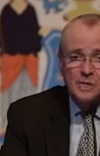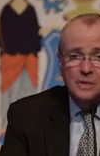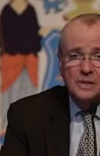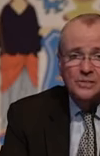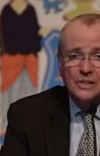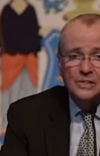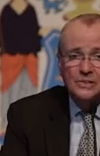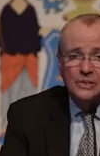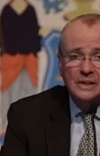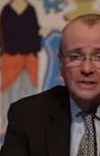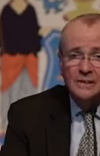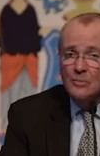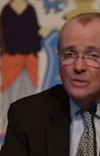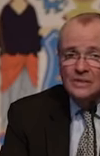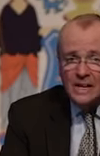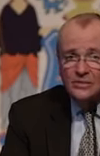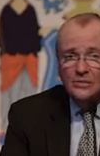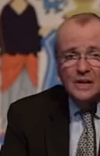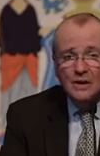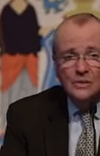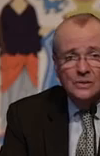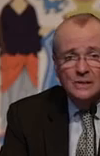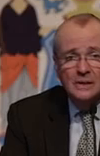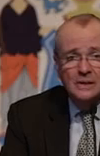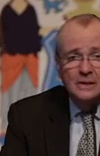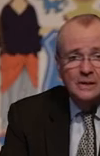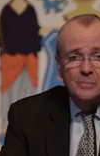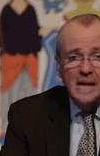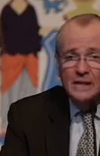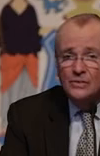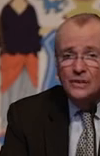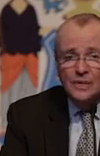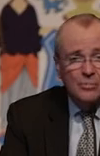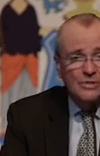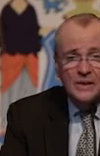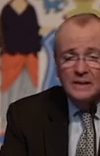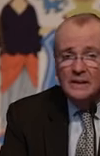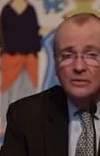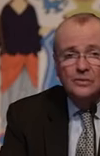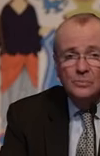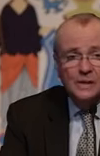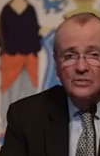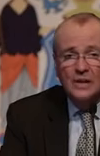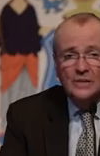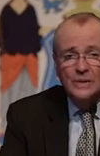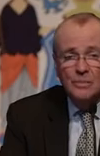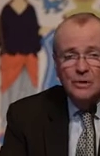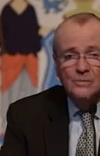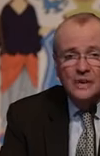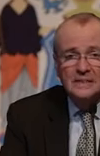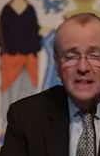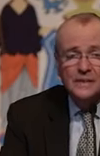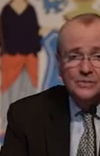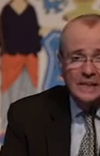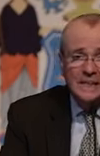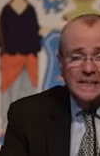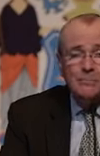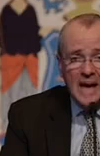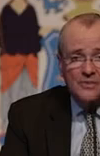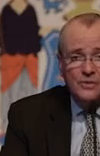of hospitalizations, the number of intensive care unit beds, the number of ventilators, and please God, the number of